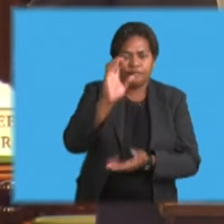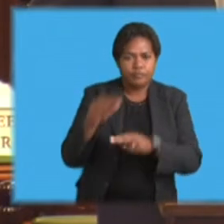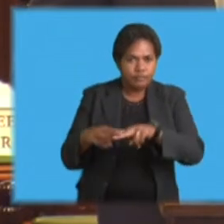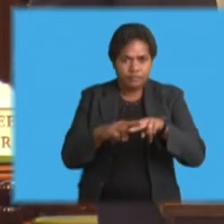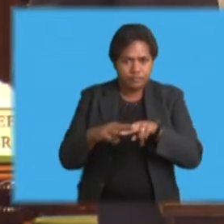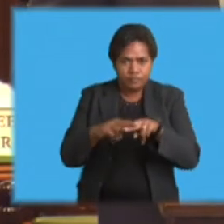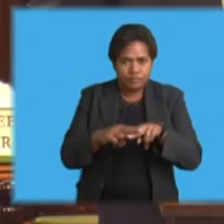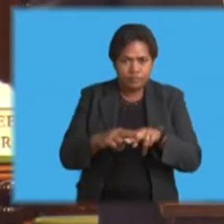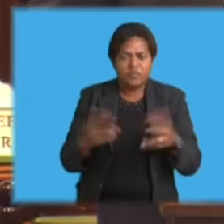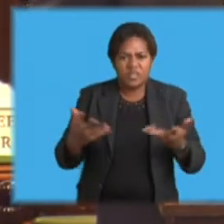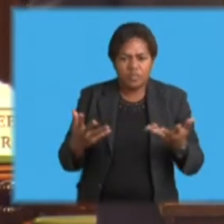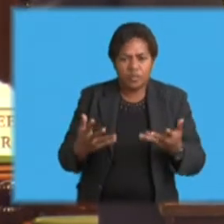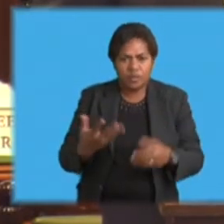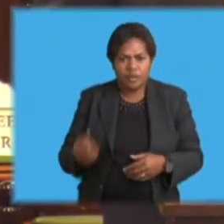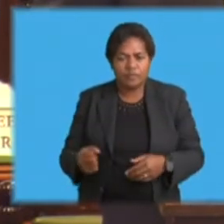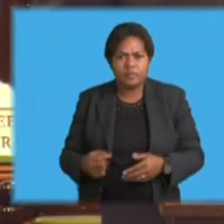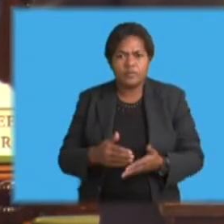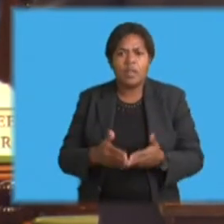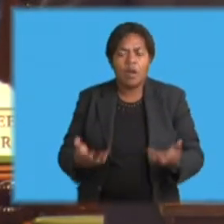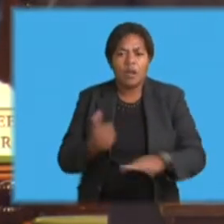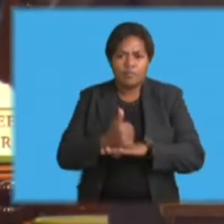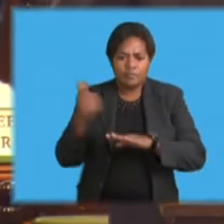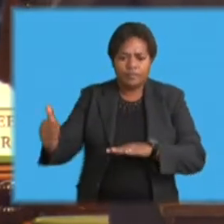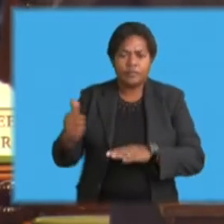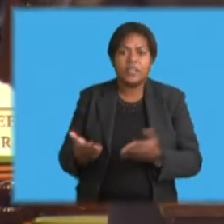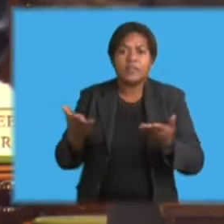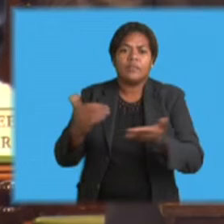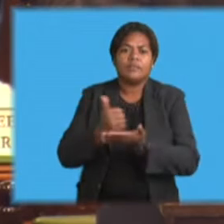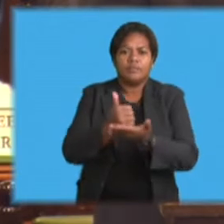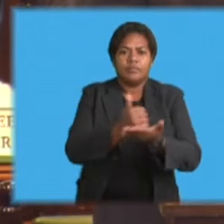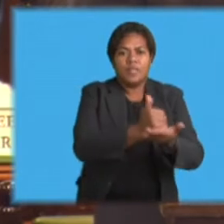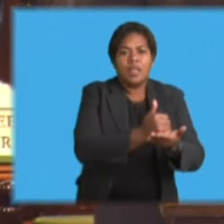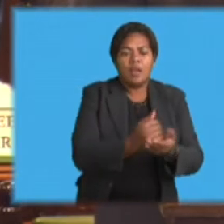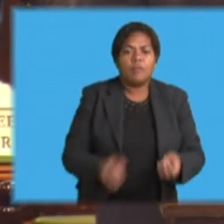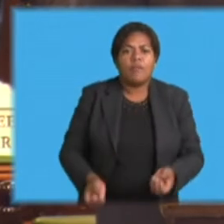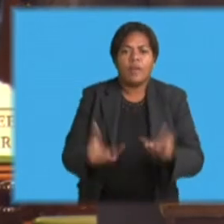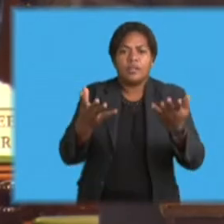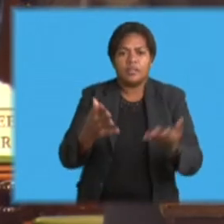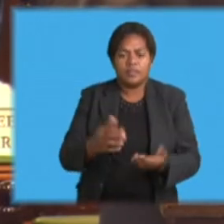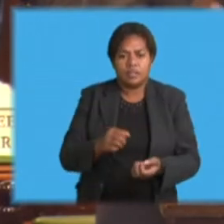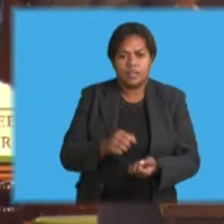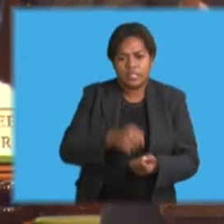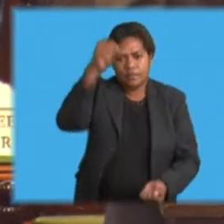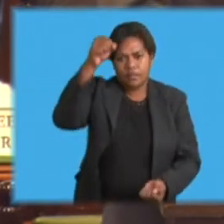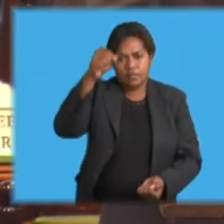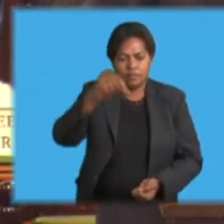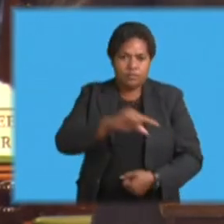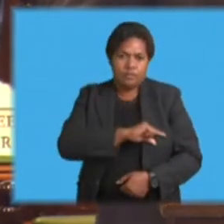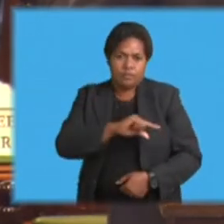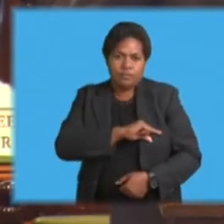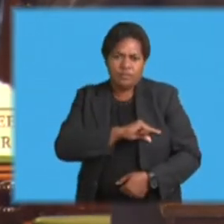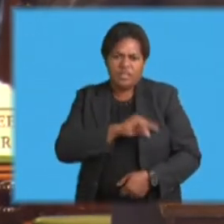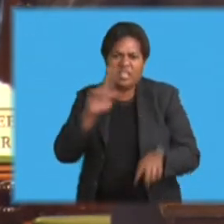government has given assistance to the technical colleges, and they are providing certificate to qualifications in a range of